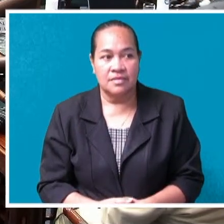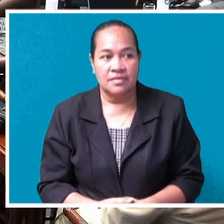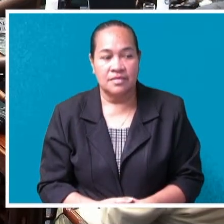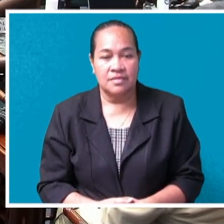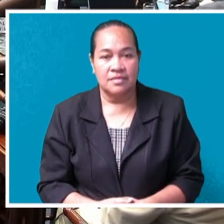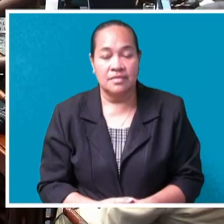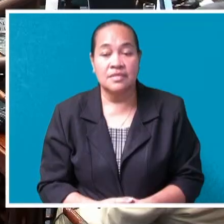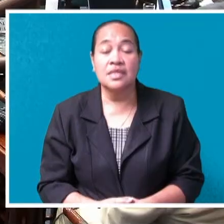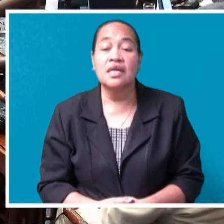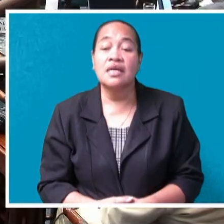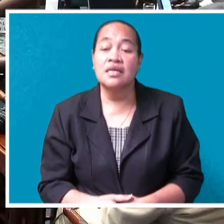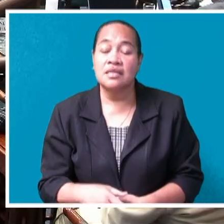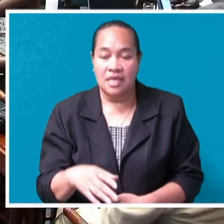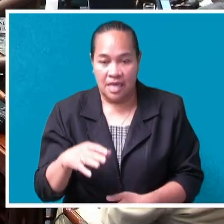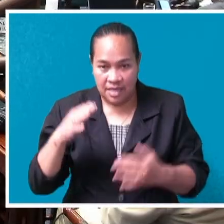The Honourable Speaker,